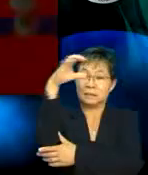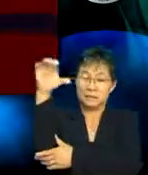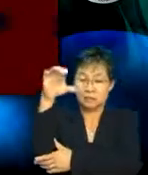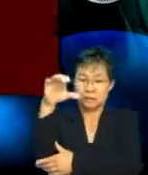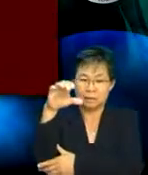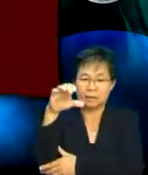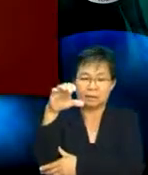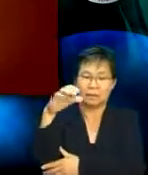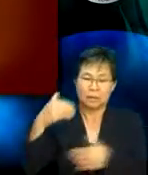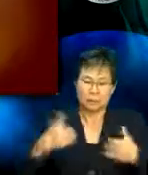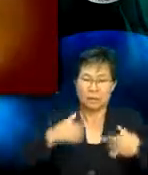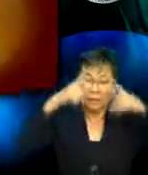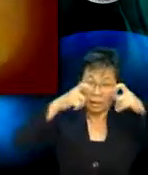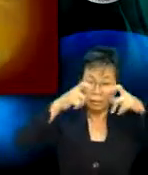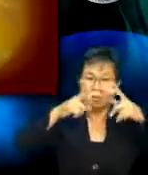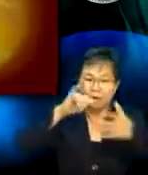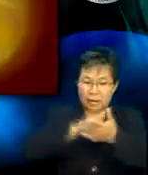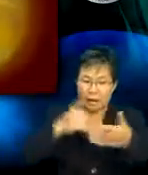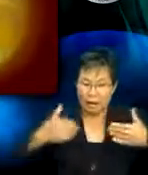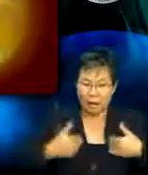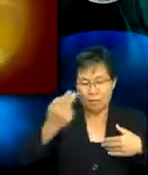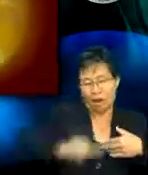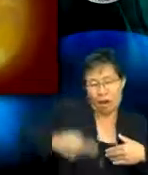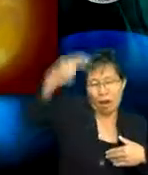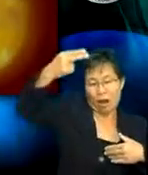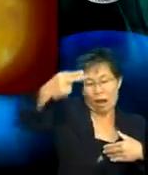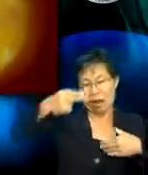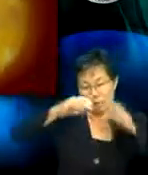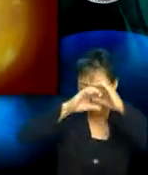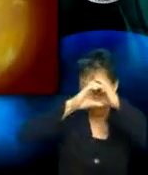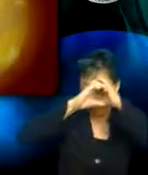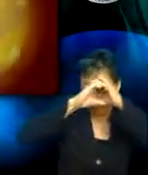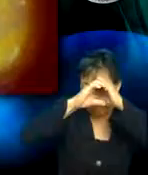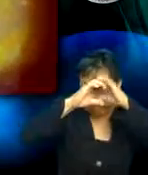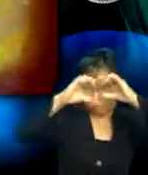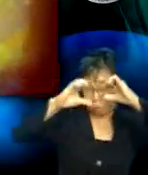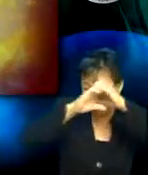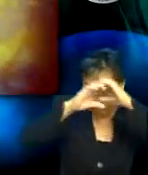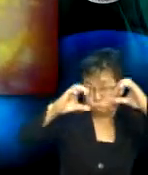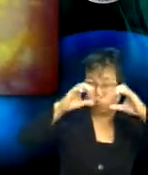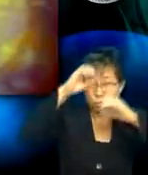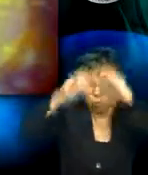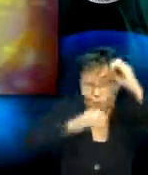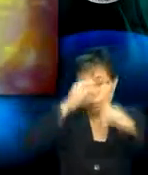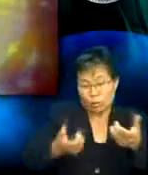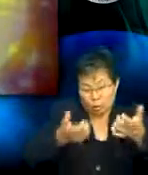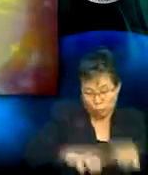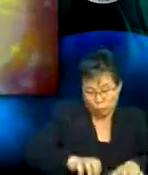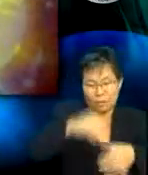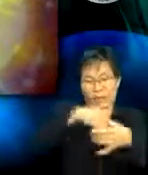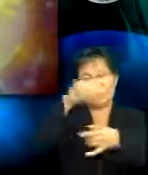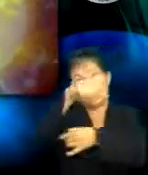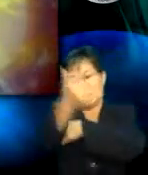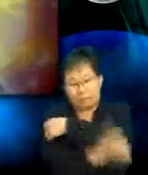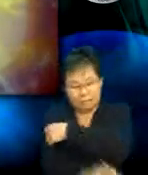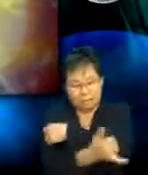These satellites are equipped with cameras that have high magnifying power to observe events in